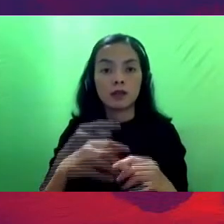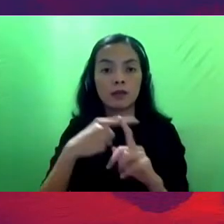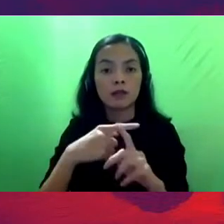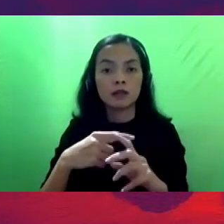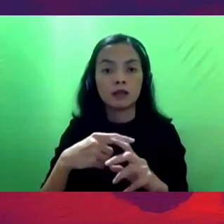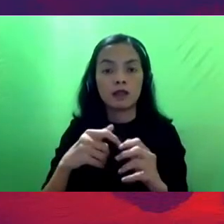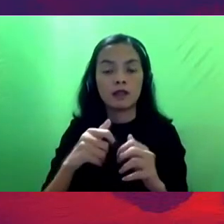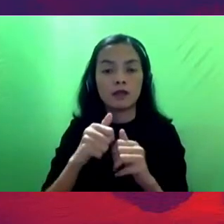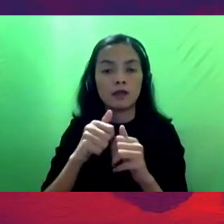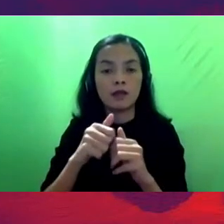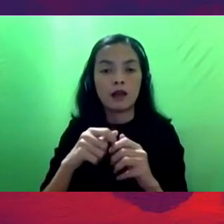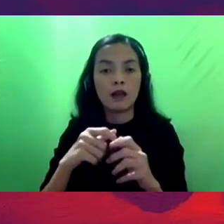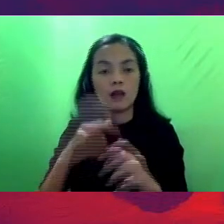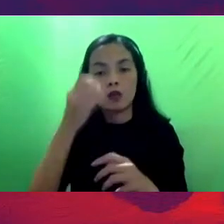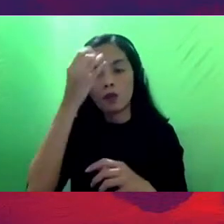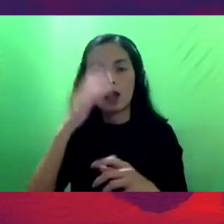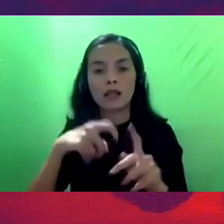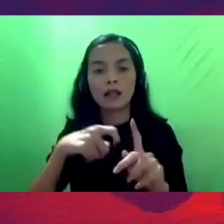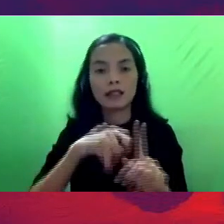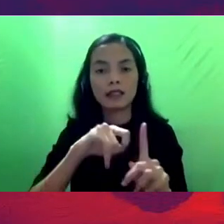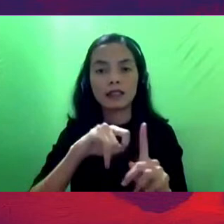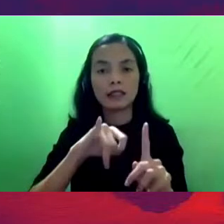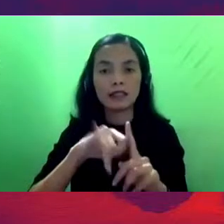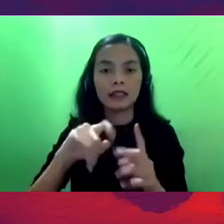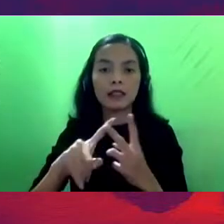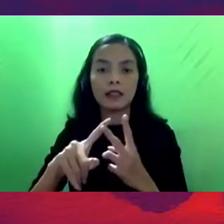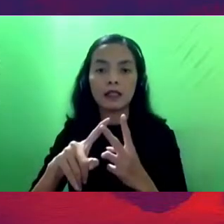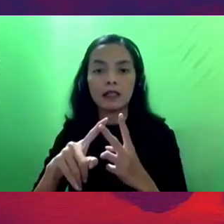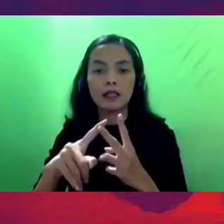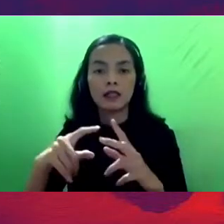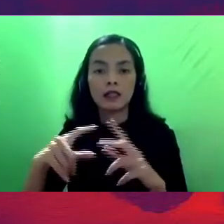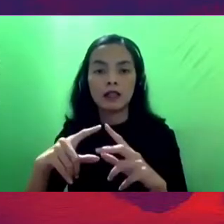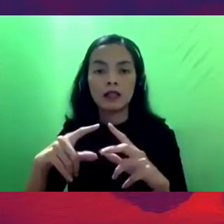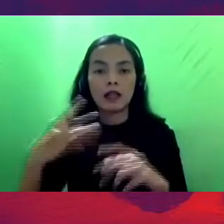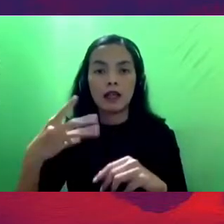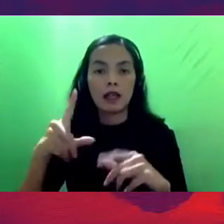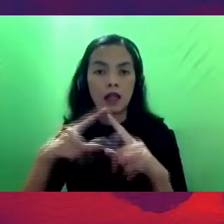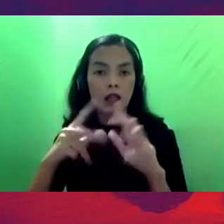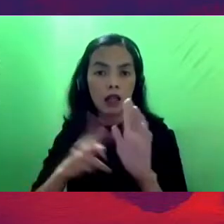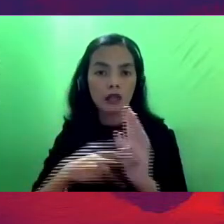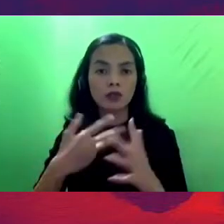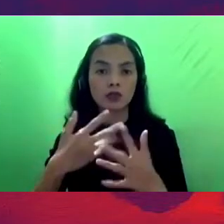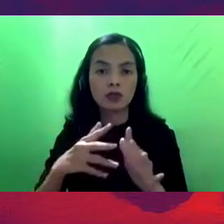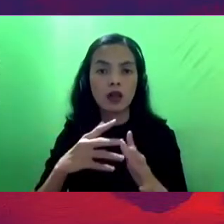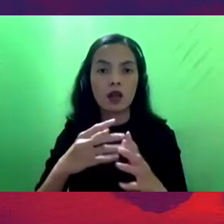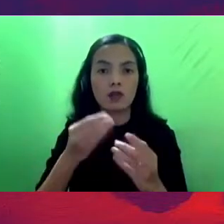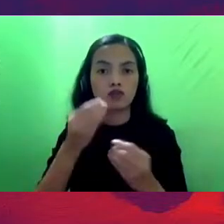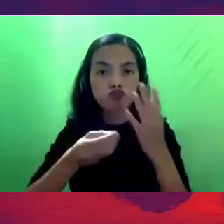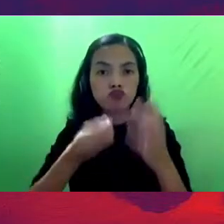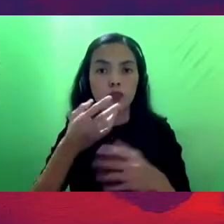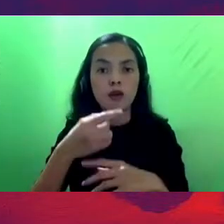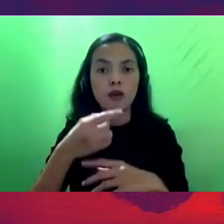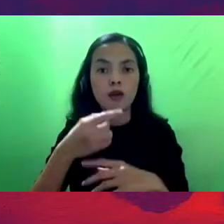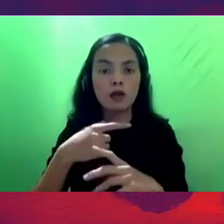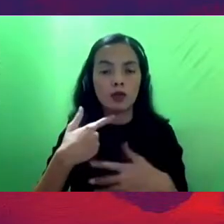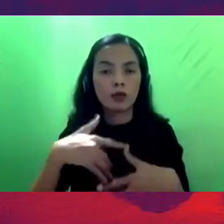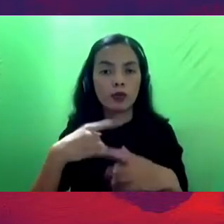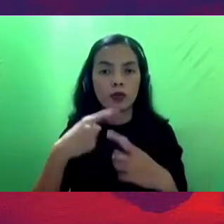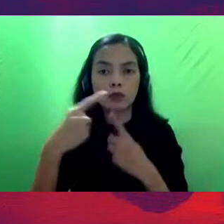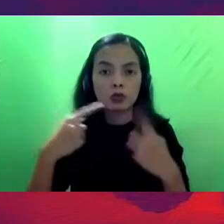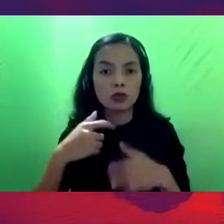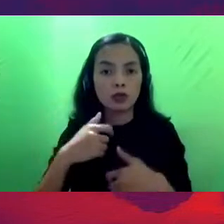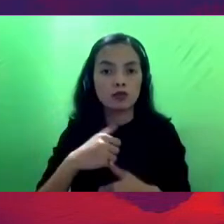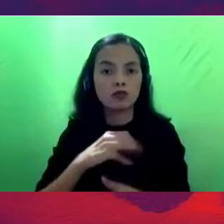this panel, Ms. Bakti and Dr. Elan Satriawan, for their very informative and timely discussion